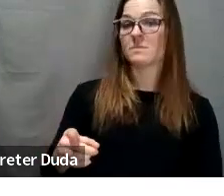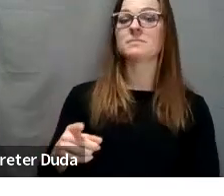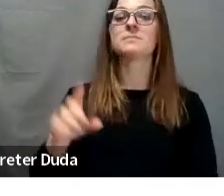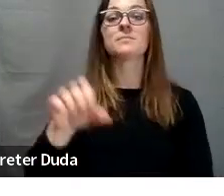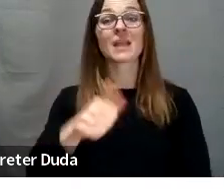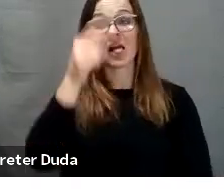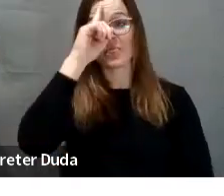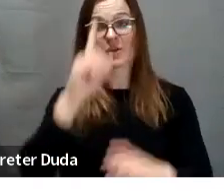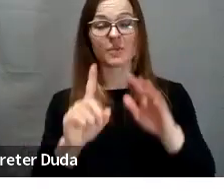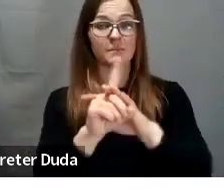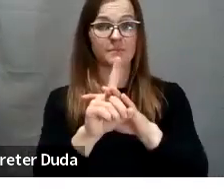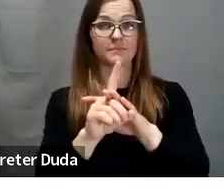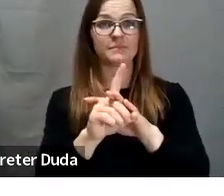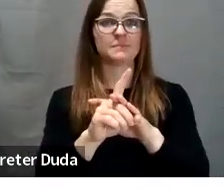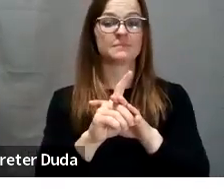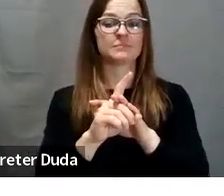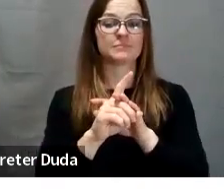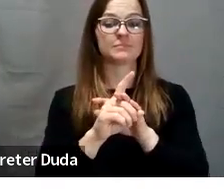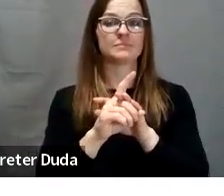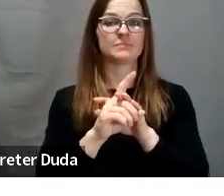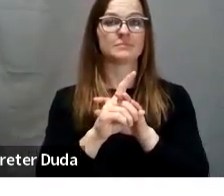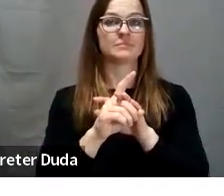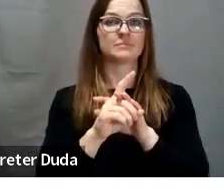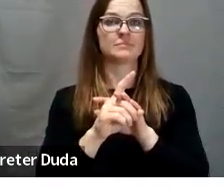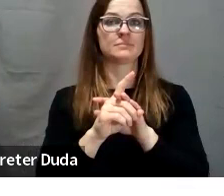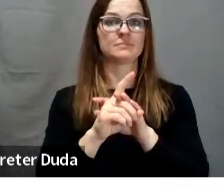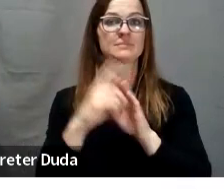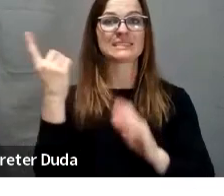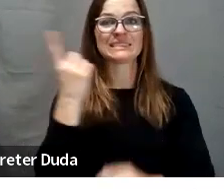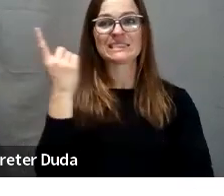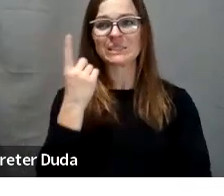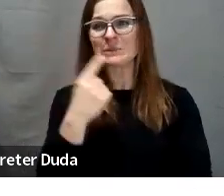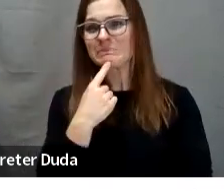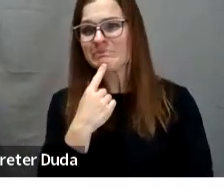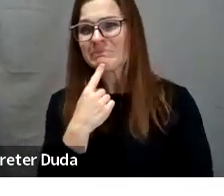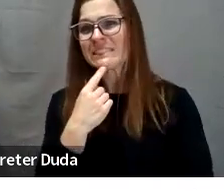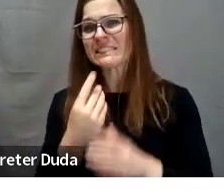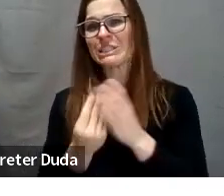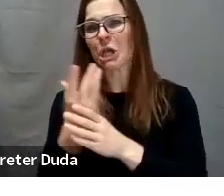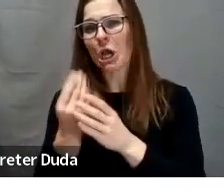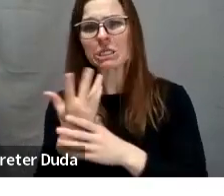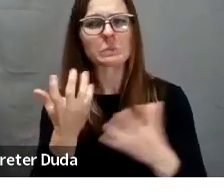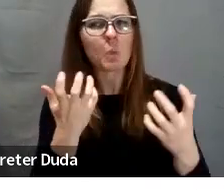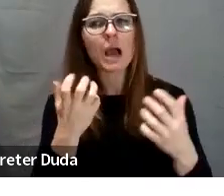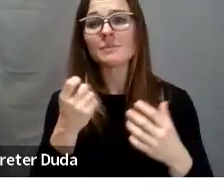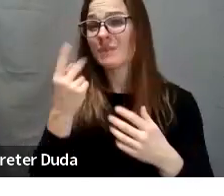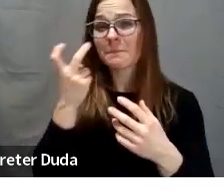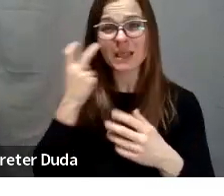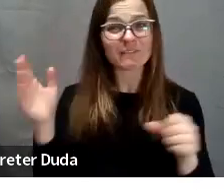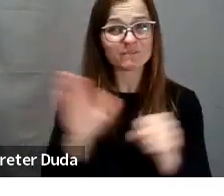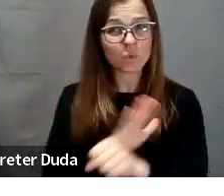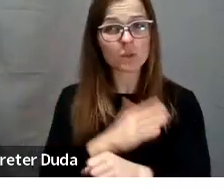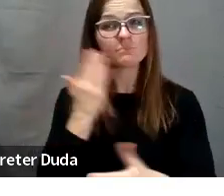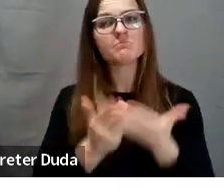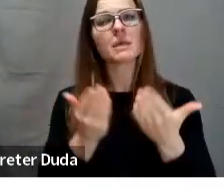thought that I had is if you have somebody who is missing gardening, that's missing their sight completely, could you modify this a little